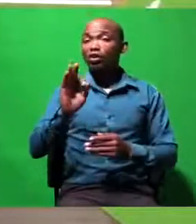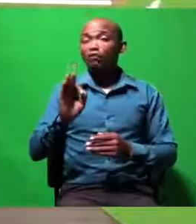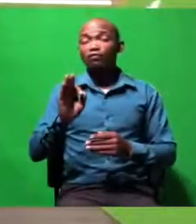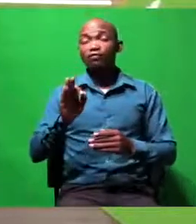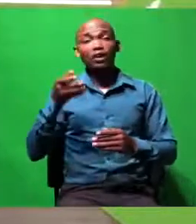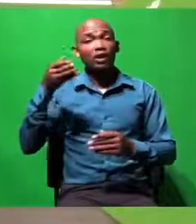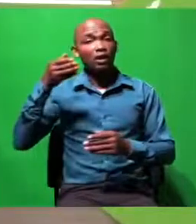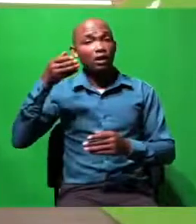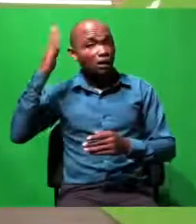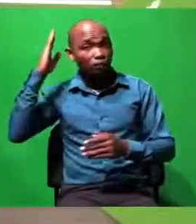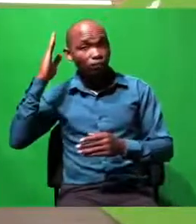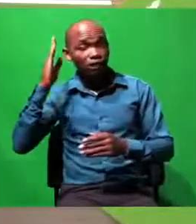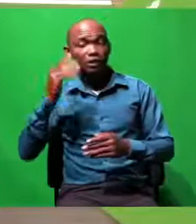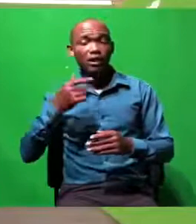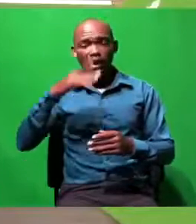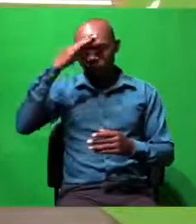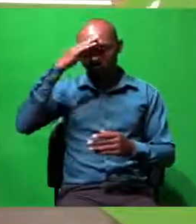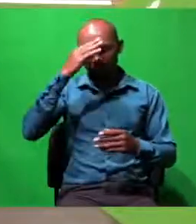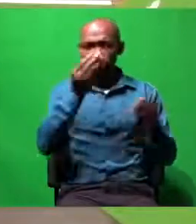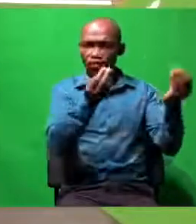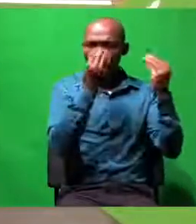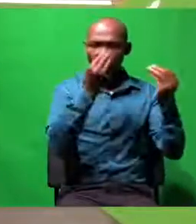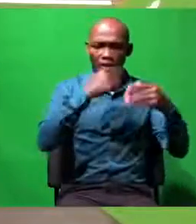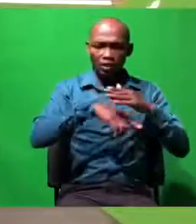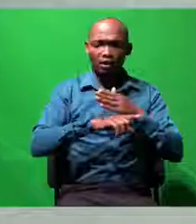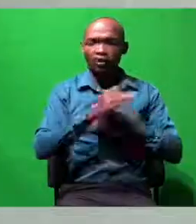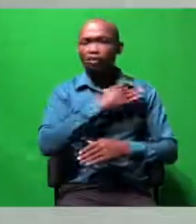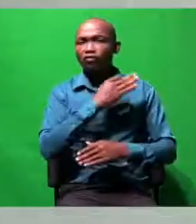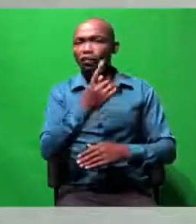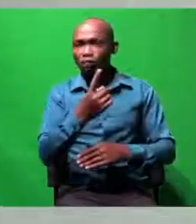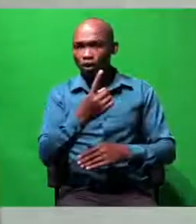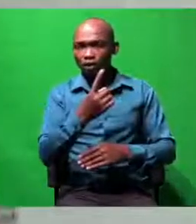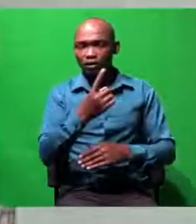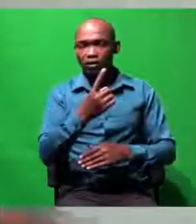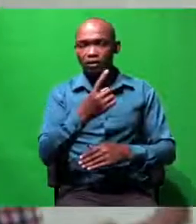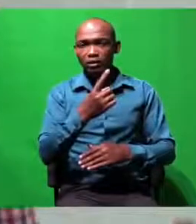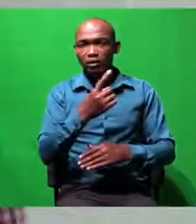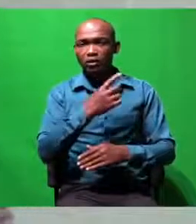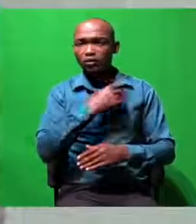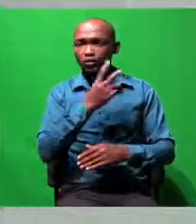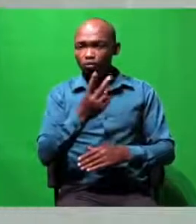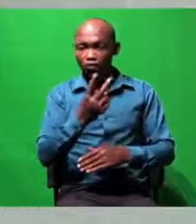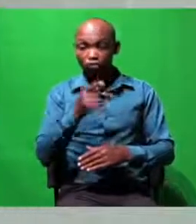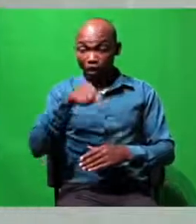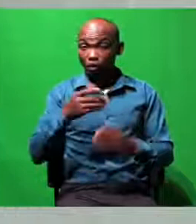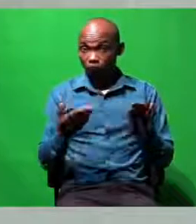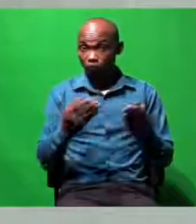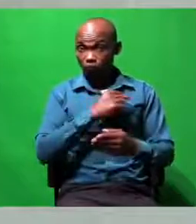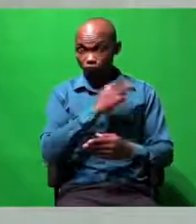you were Form 1, when you were Form 2. You are Form 2 now. When you are Standard 6, you learn about